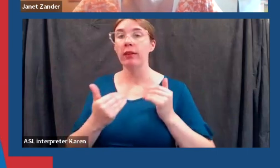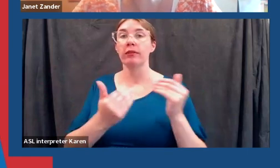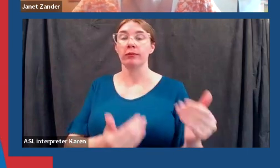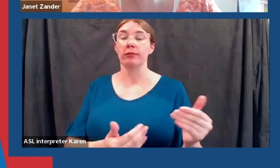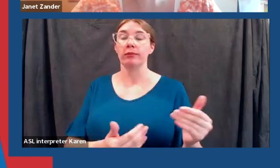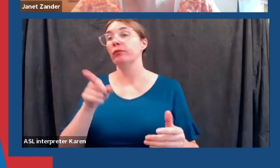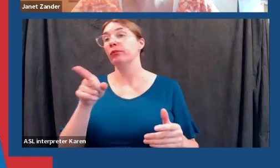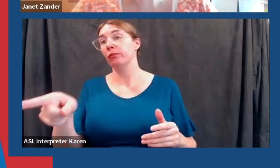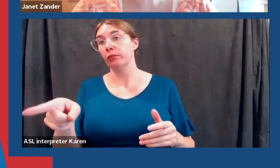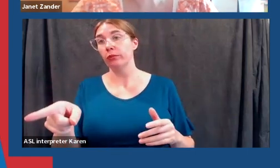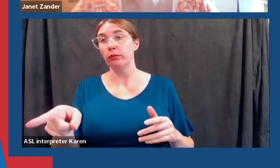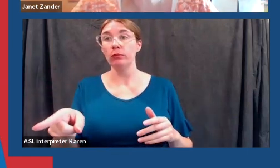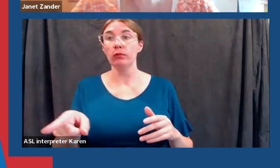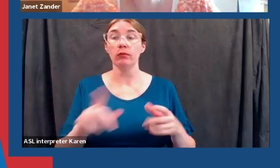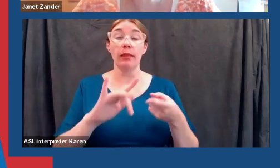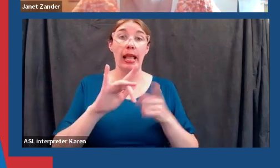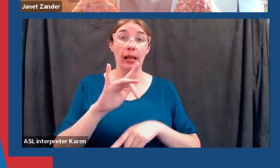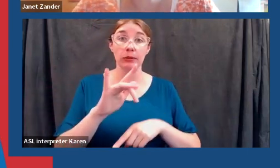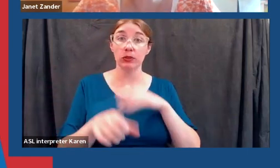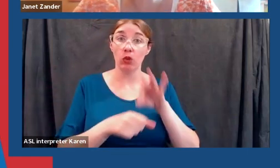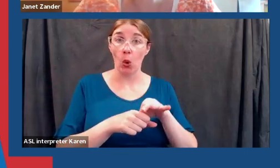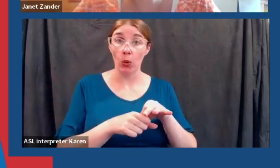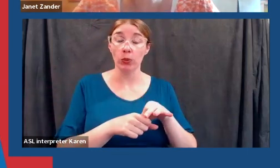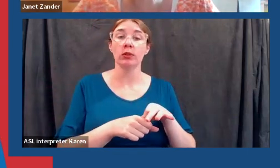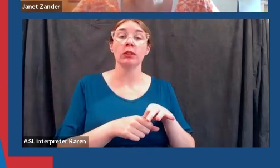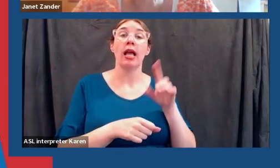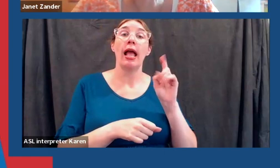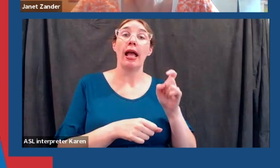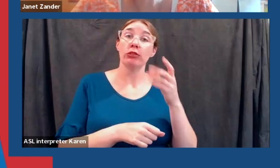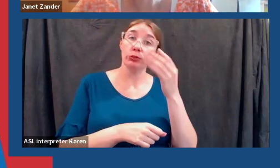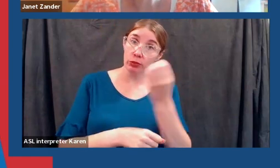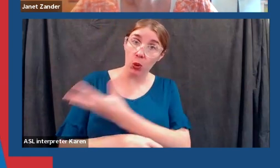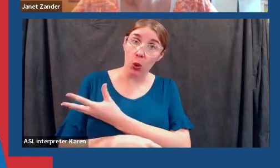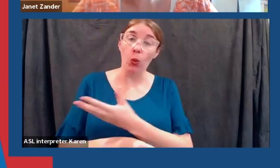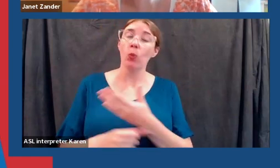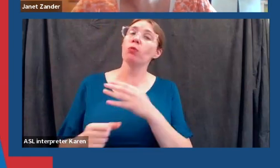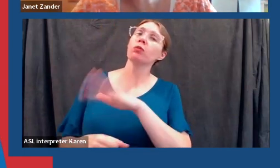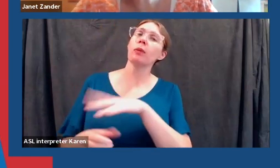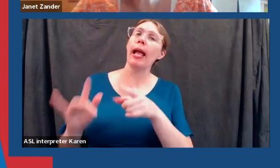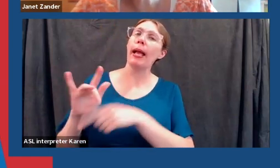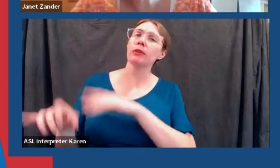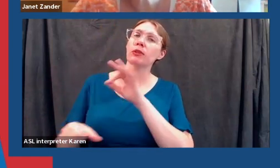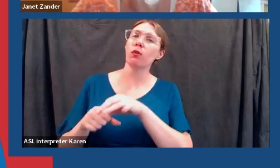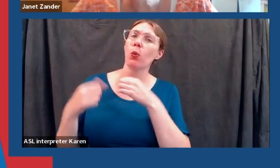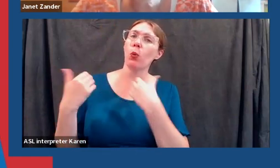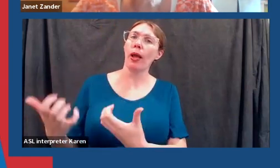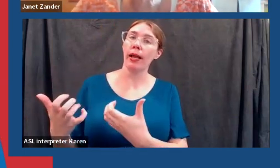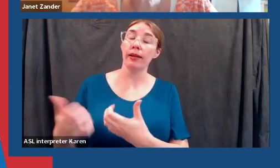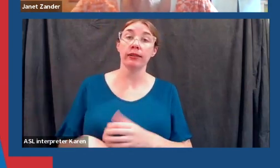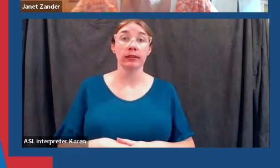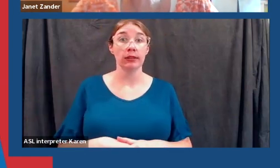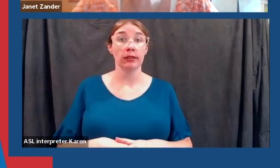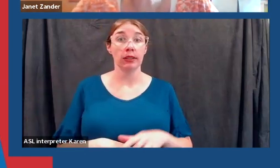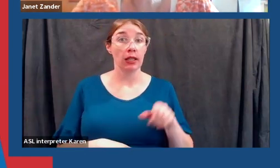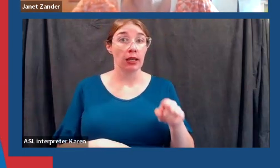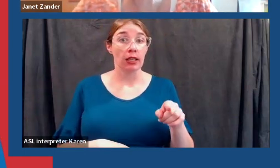is request-based, so we have to inform people that we desire to vote absentee. Voters would have to submit a written request to the